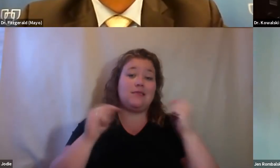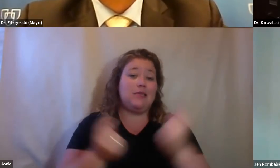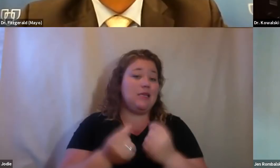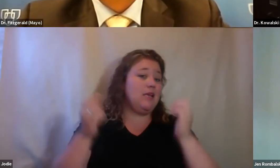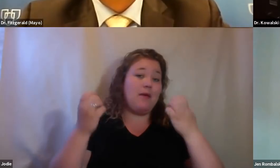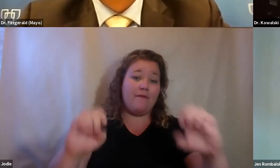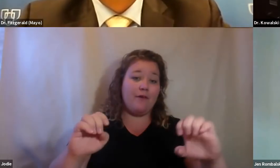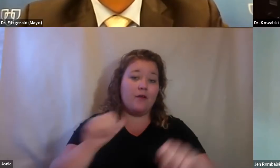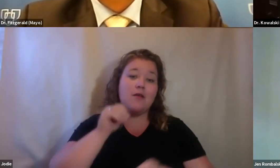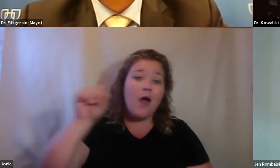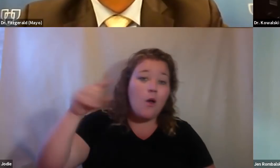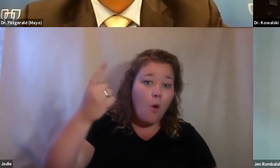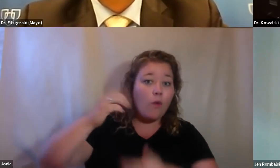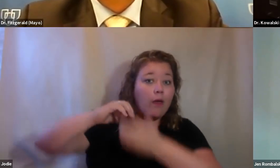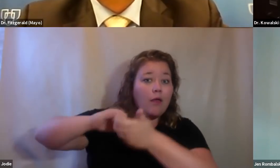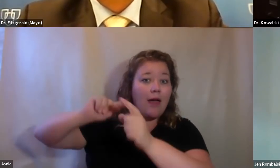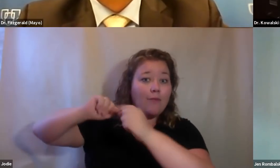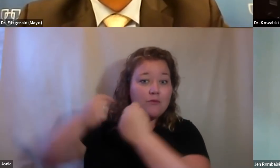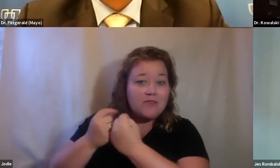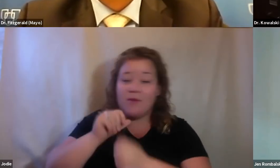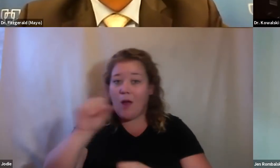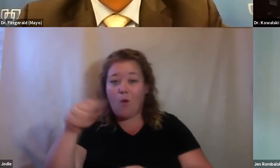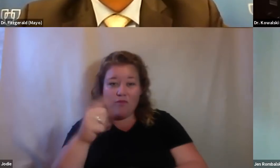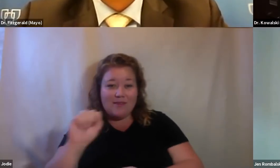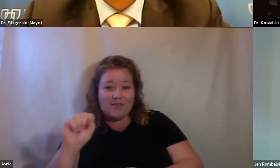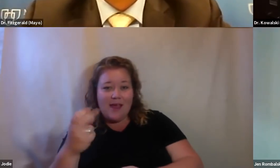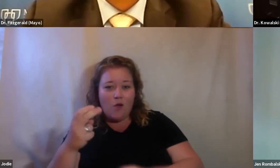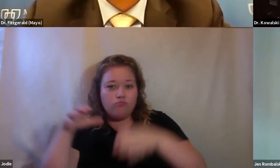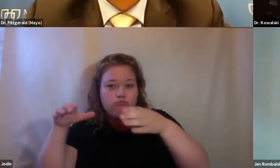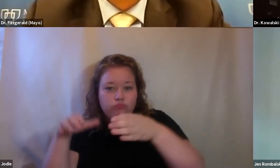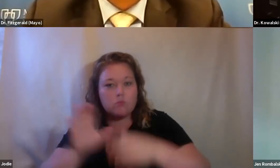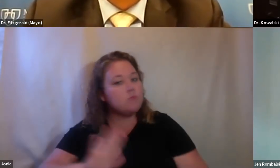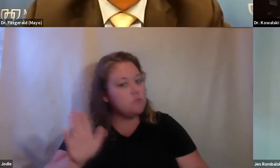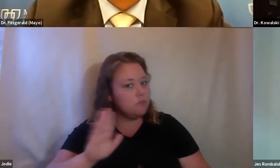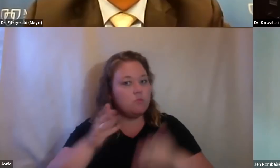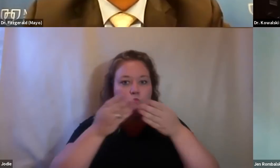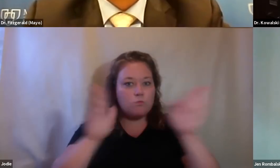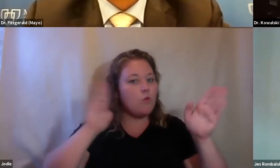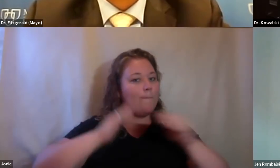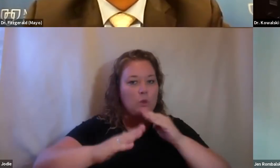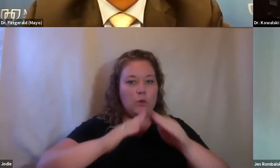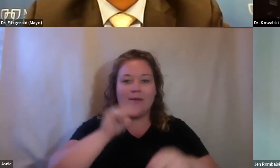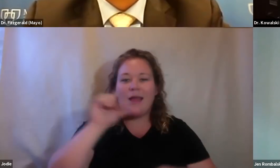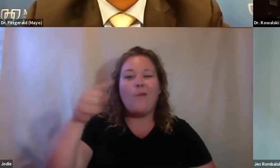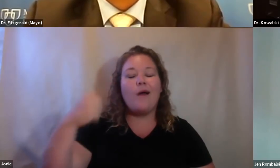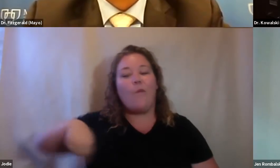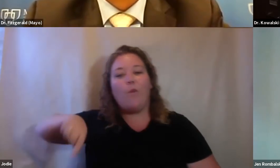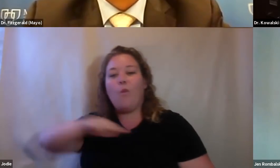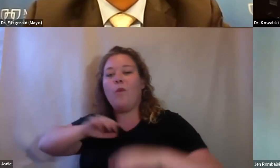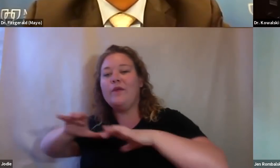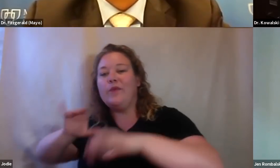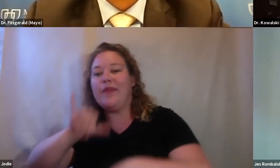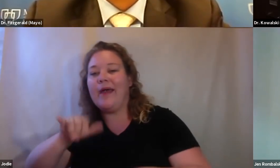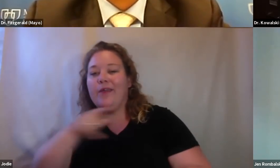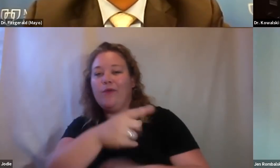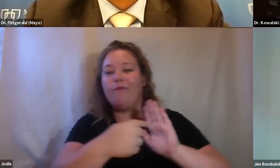and the stakeholders. I mean the whole community, that this is not something that just we do. This is something that you all help us